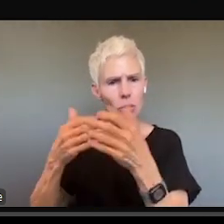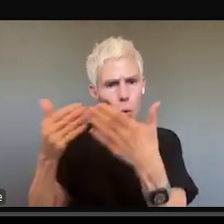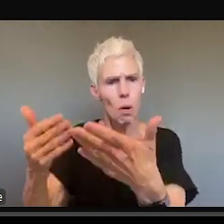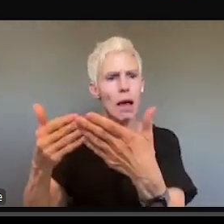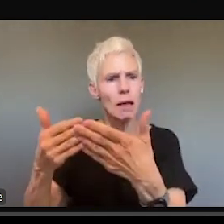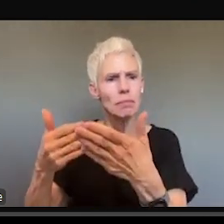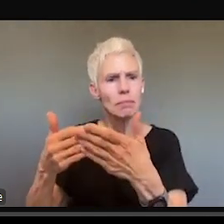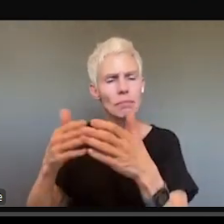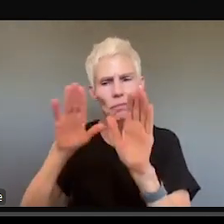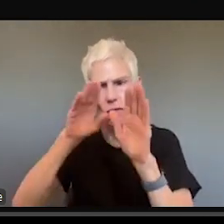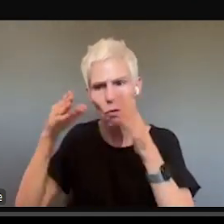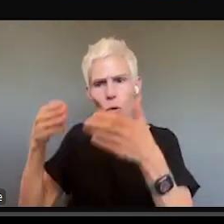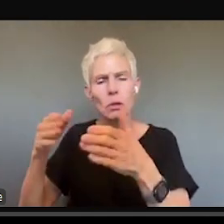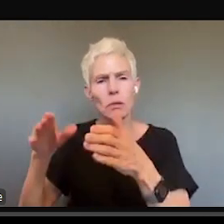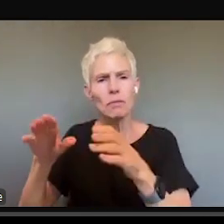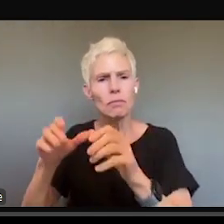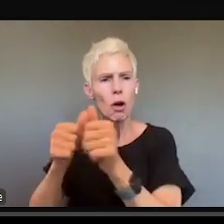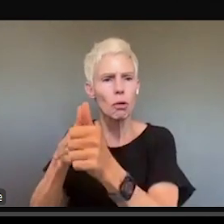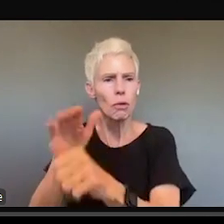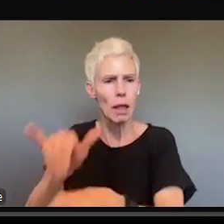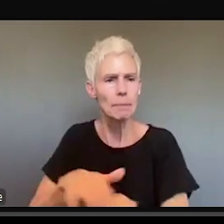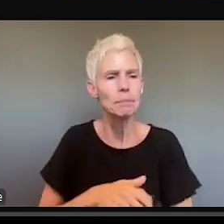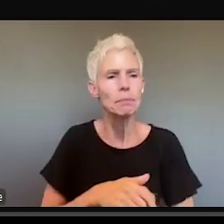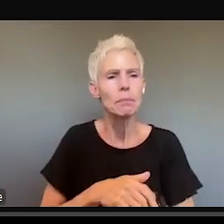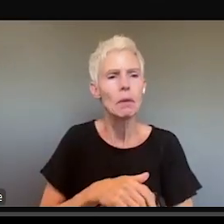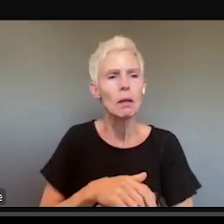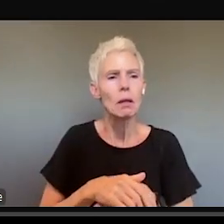go to the next slide.